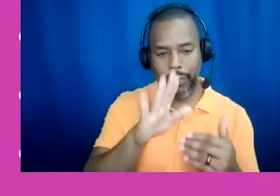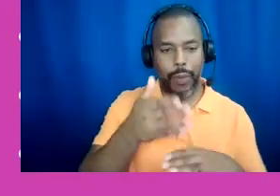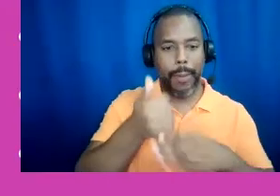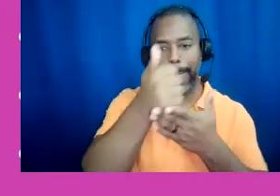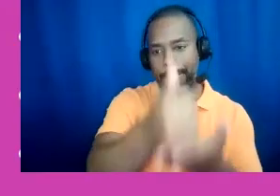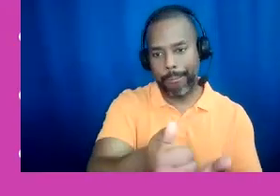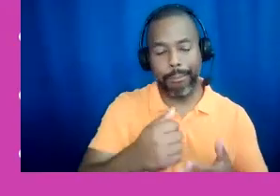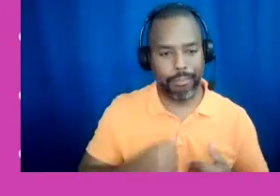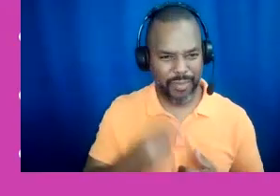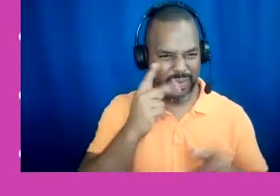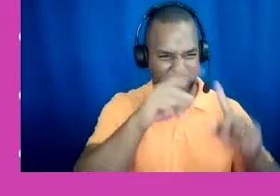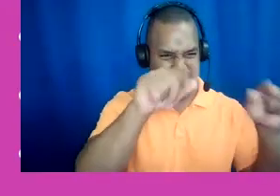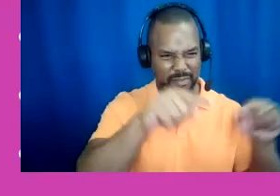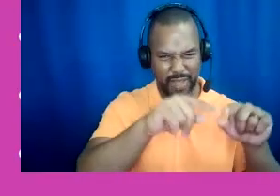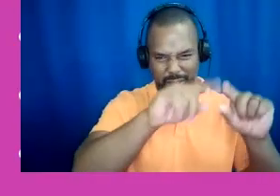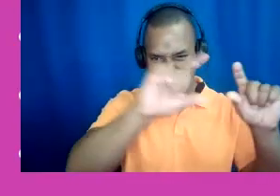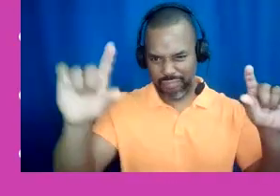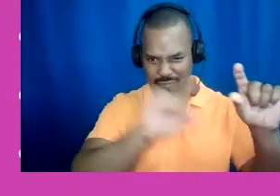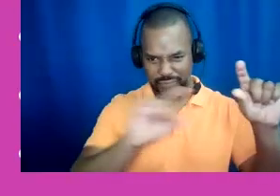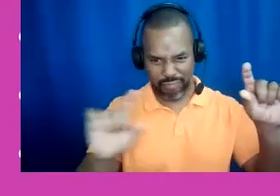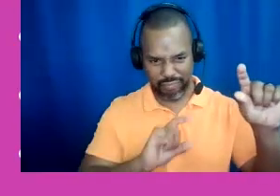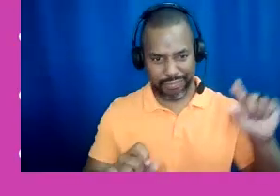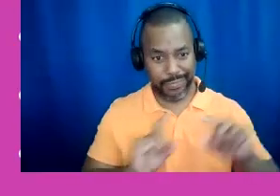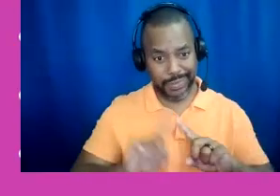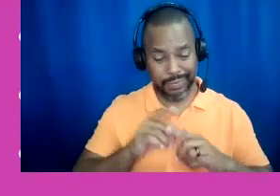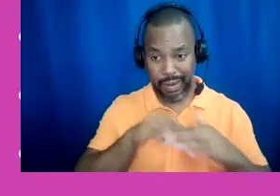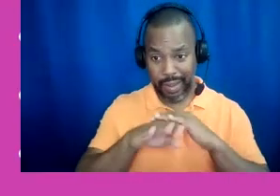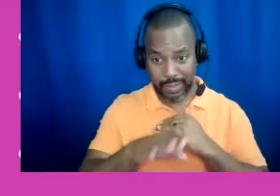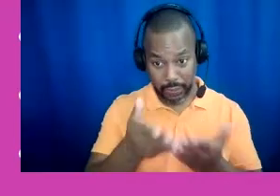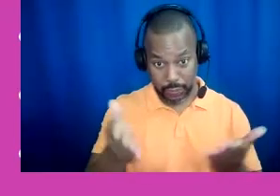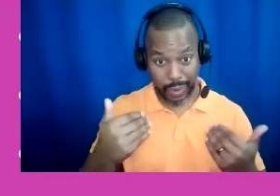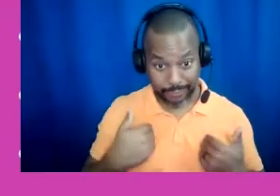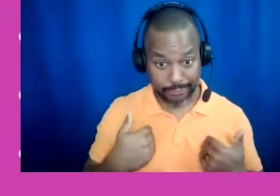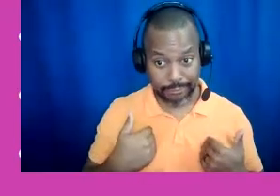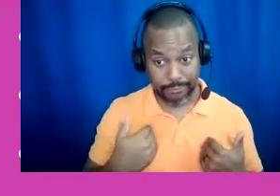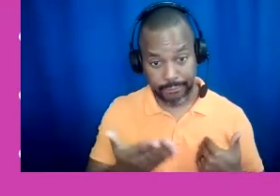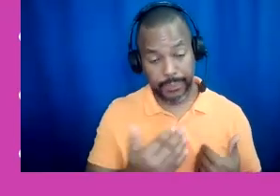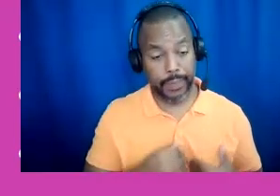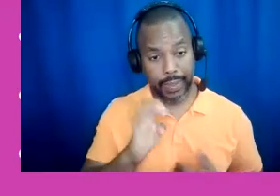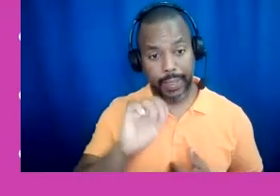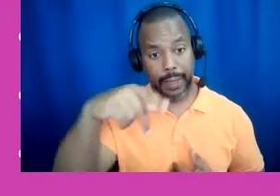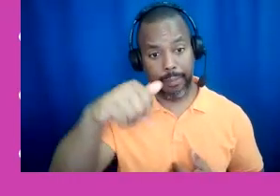can see in these little boxes all the different access that you can get under your EAP program.